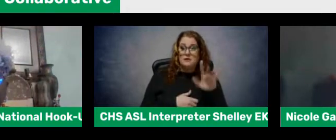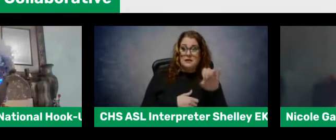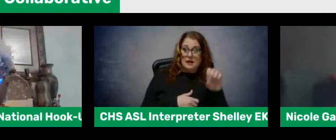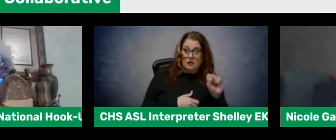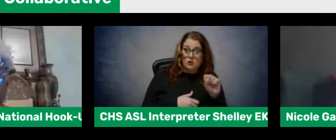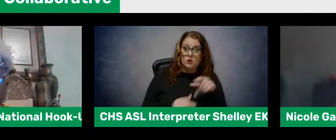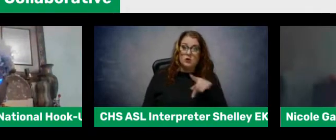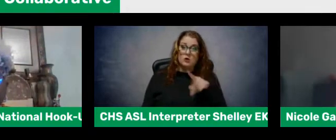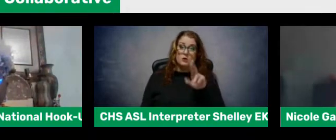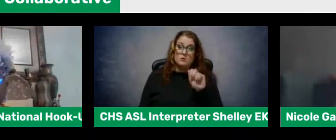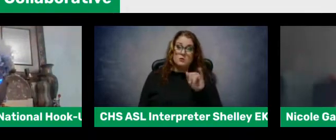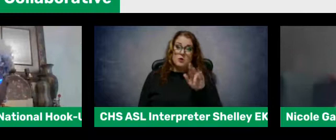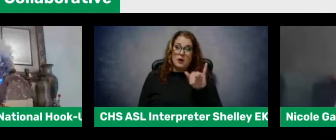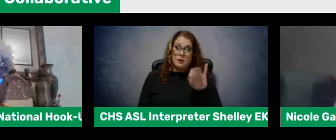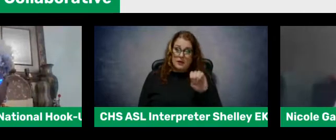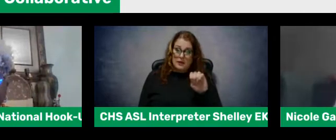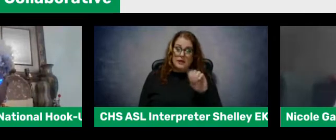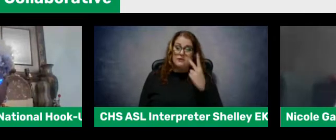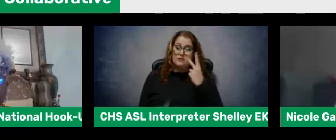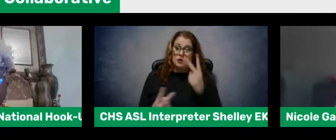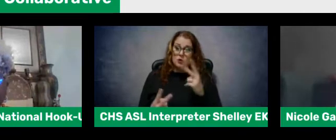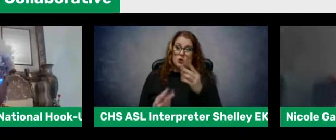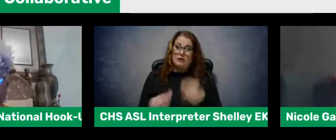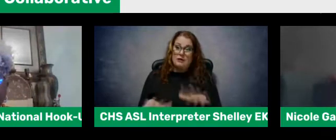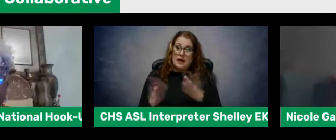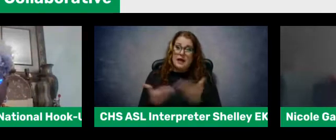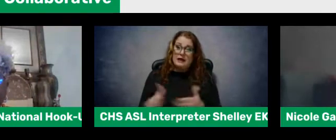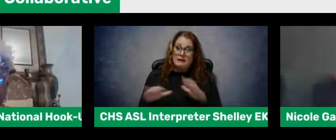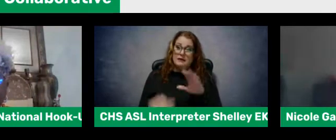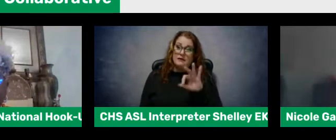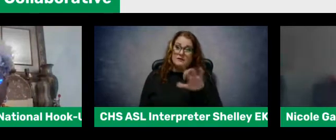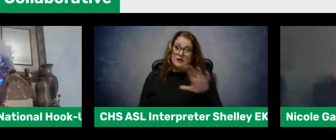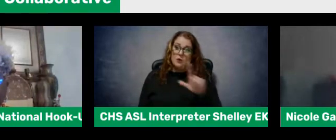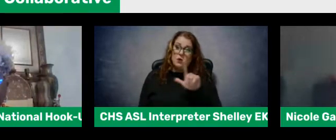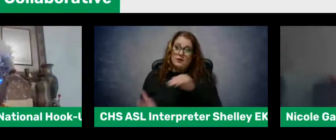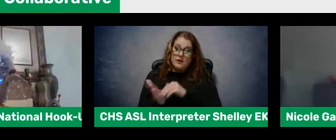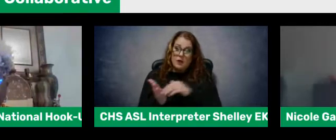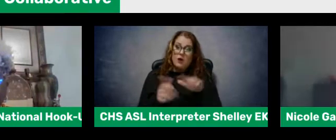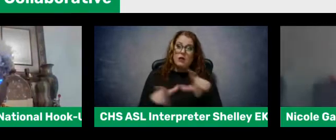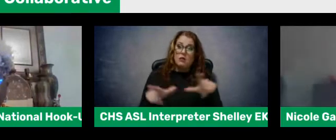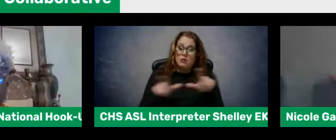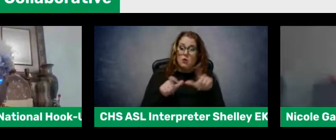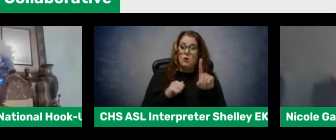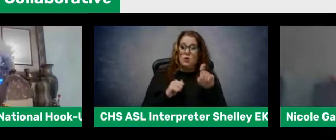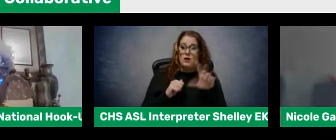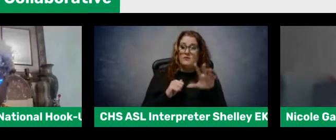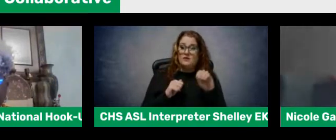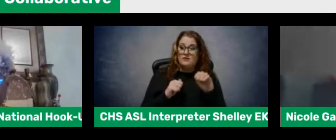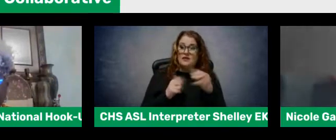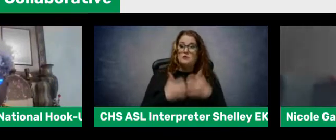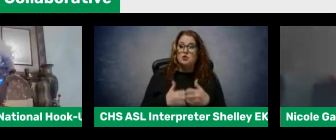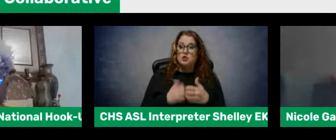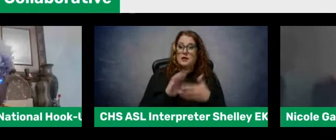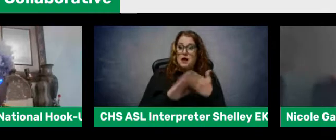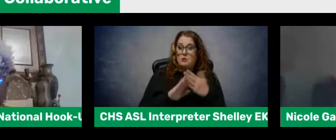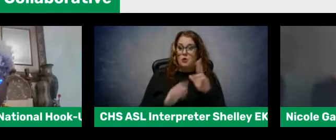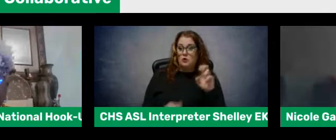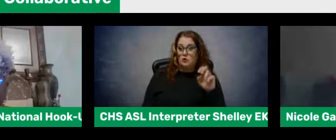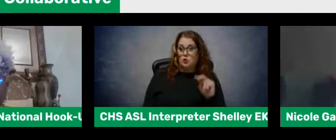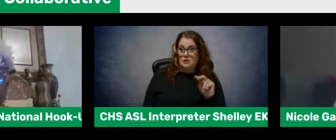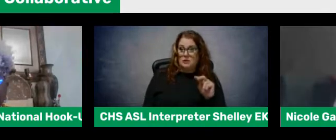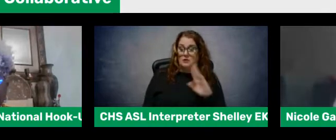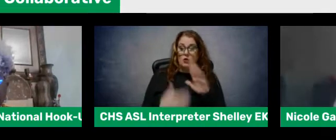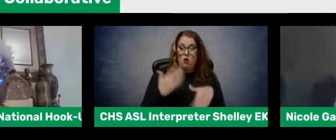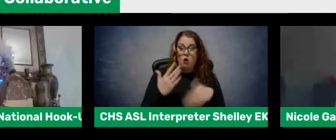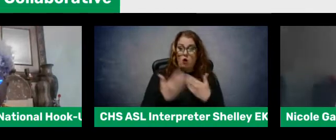View Landfill, 1,000 acres. And then the local 150 Machine Operators Union were